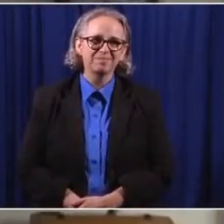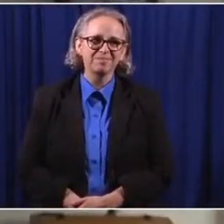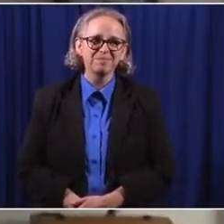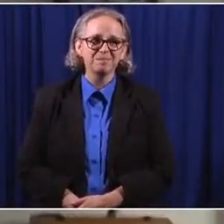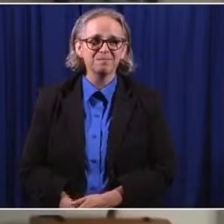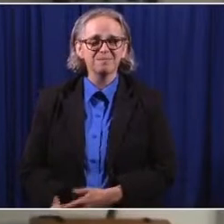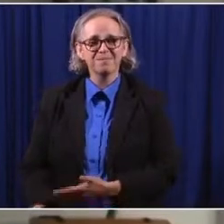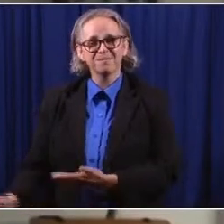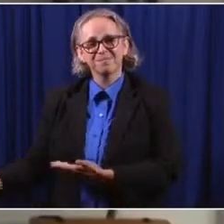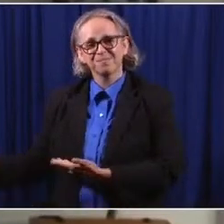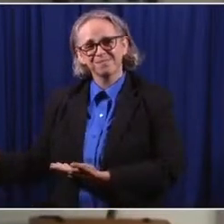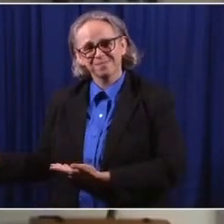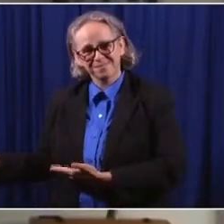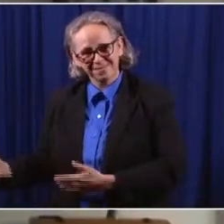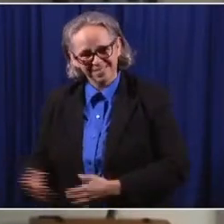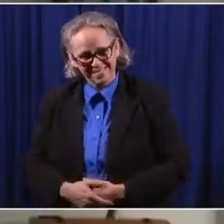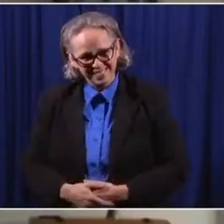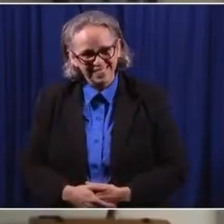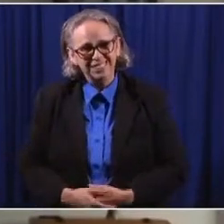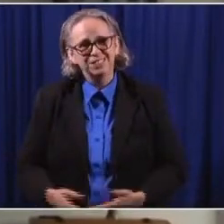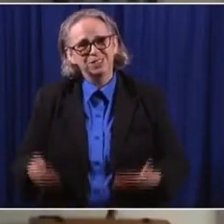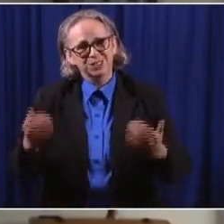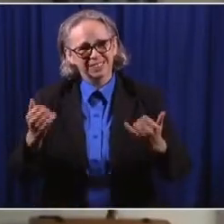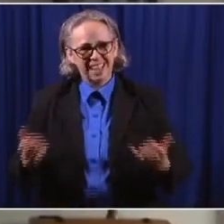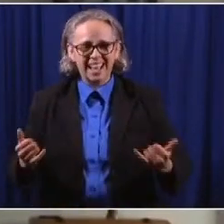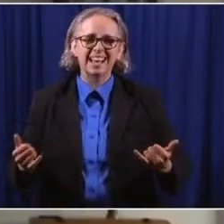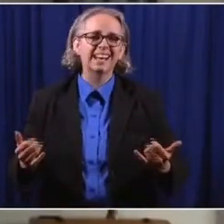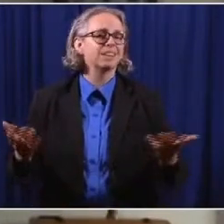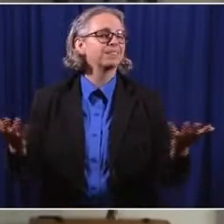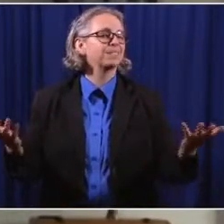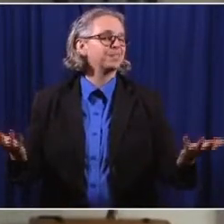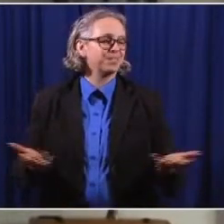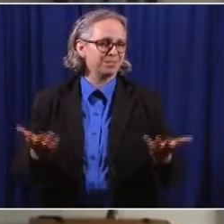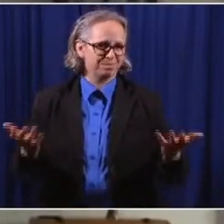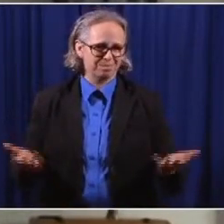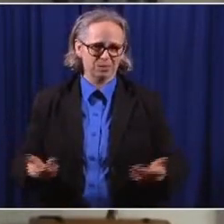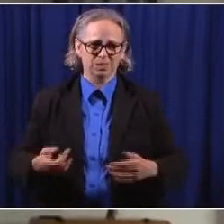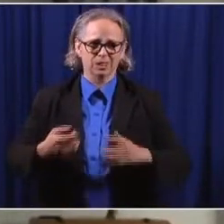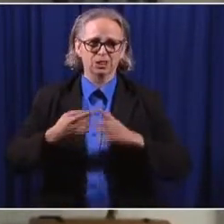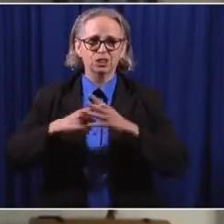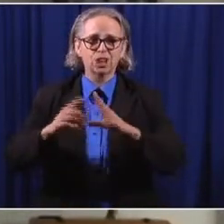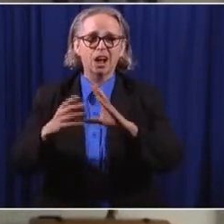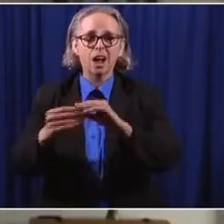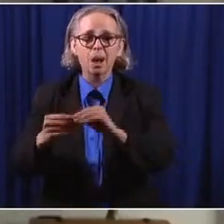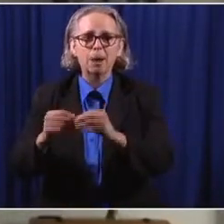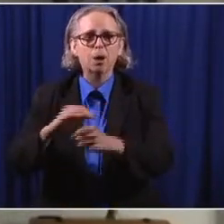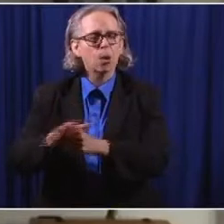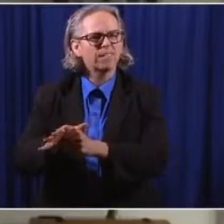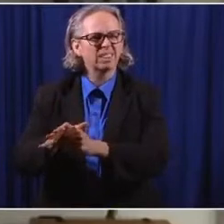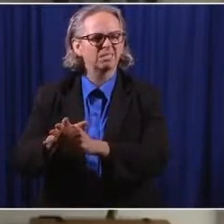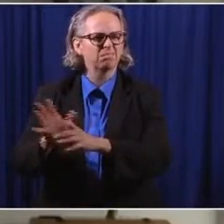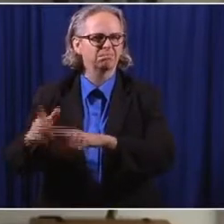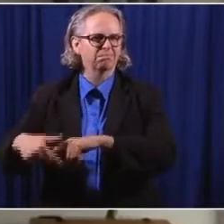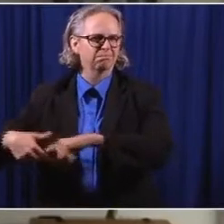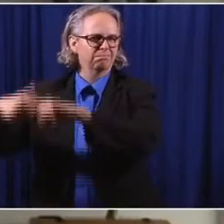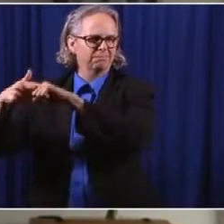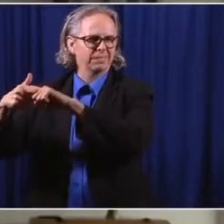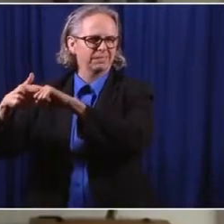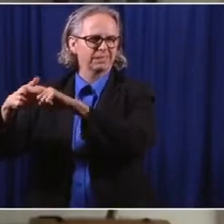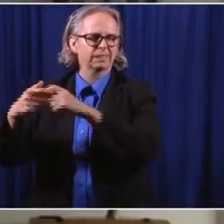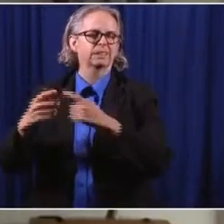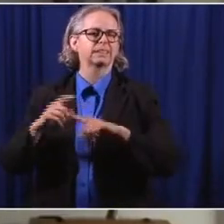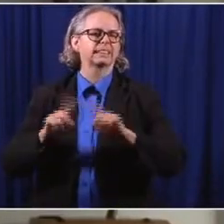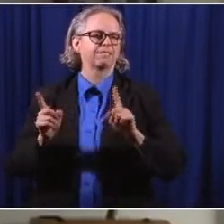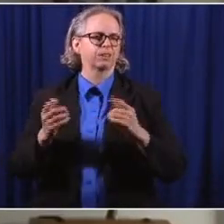So I want to talk today, not starting off by talking about COVID-19, which we usually do, but about the